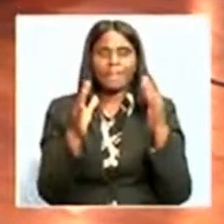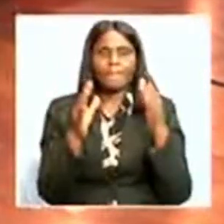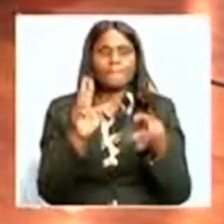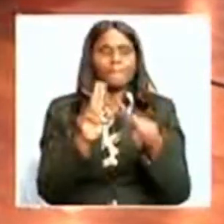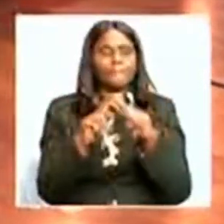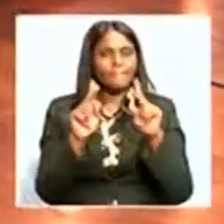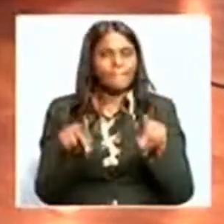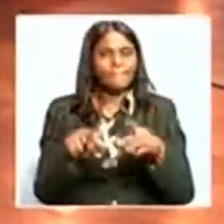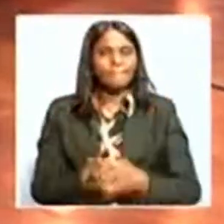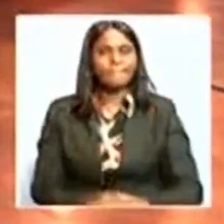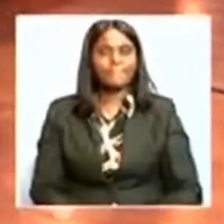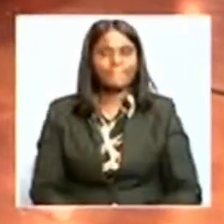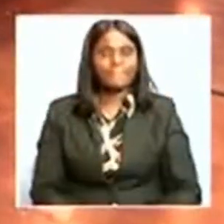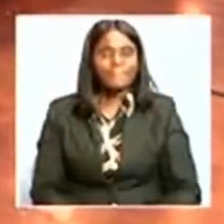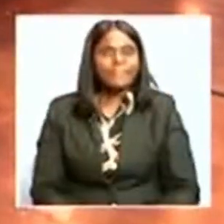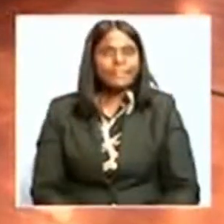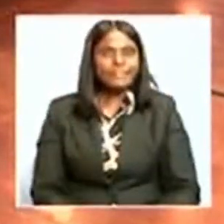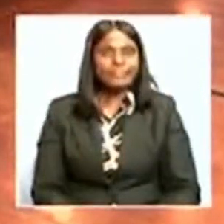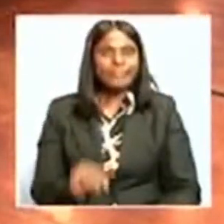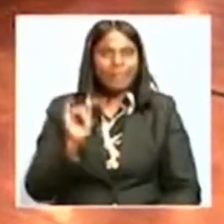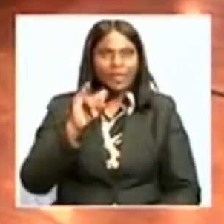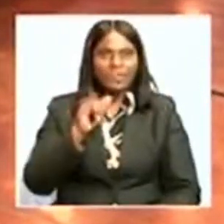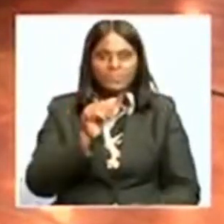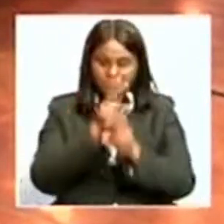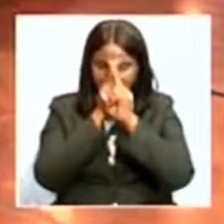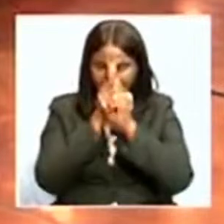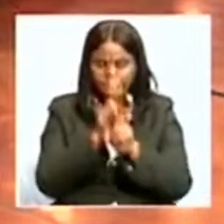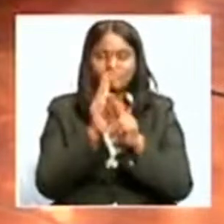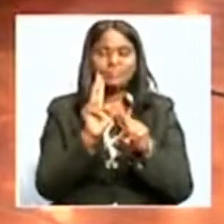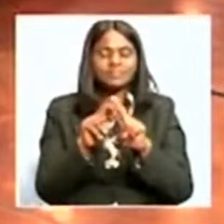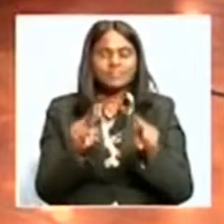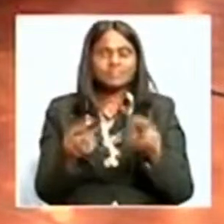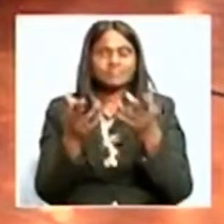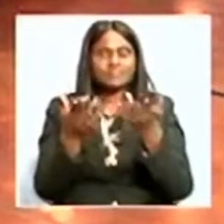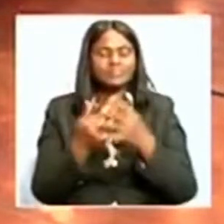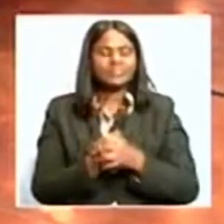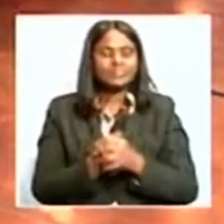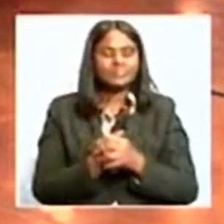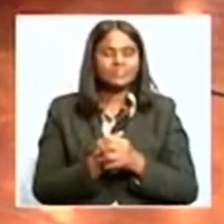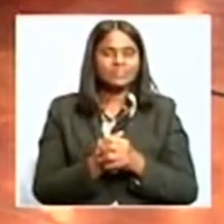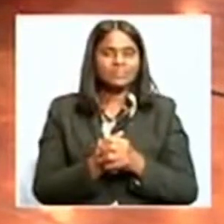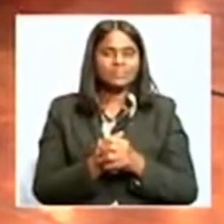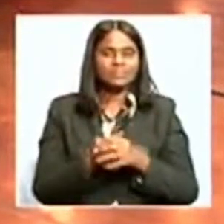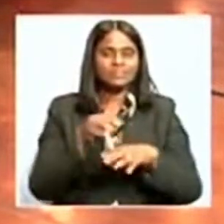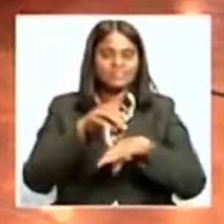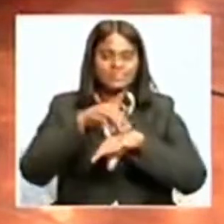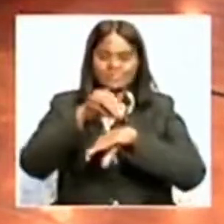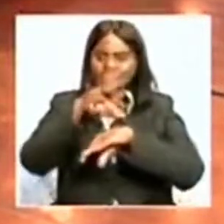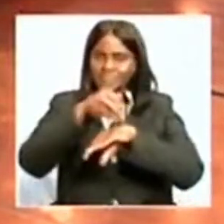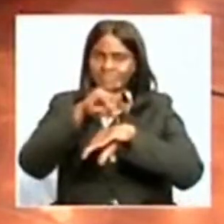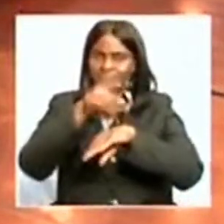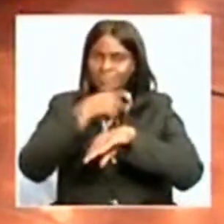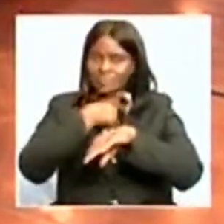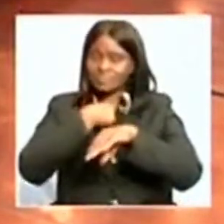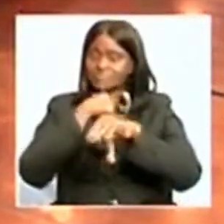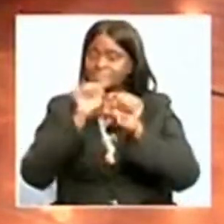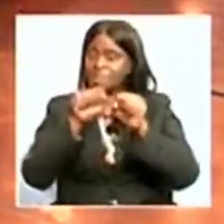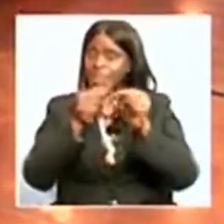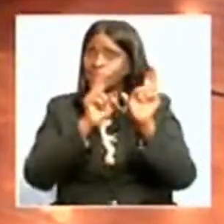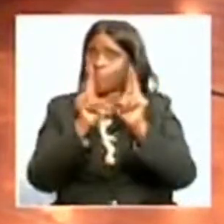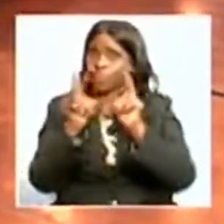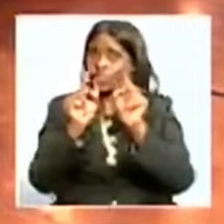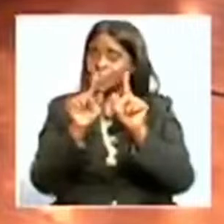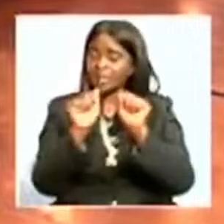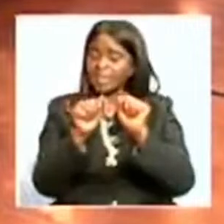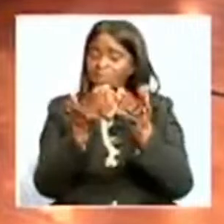Chair. Allow him to do a You follow-up. want to? Yes, Honorable Chair. Oh, your guide, Chair. Should I? Wait, you